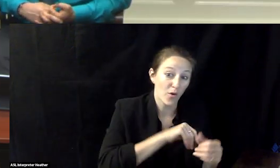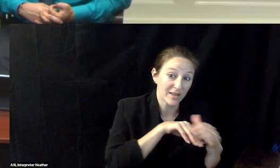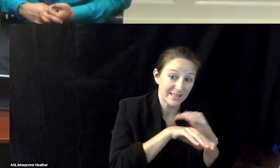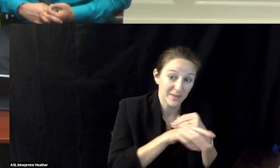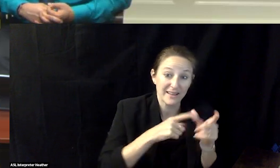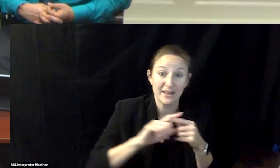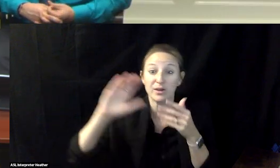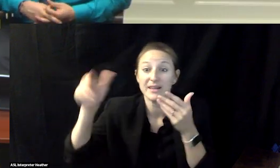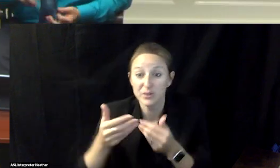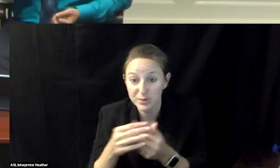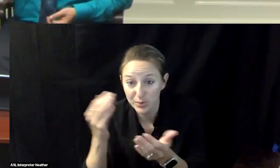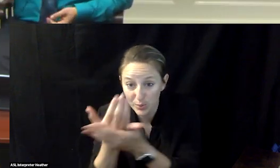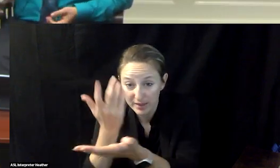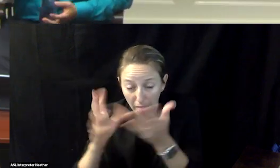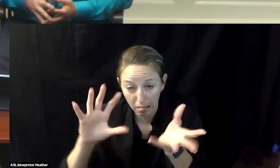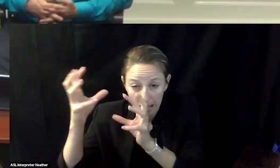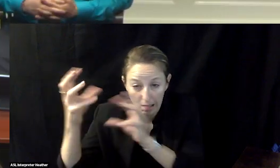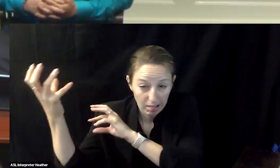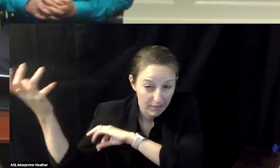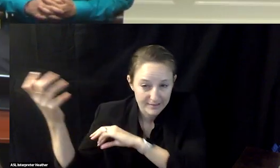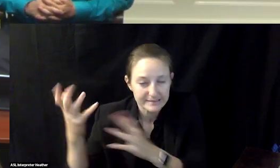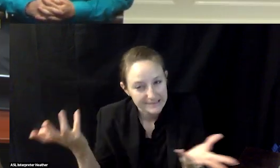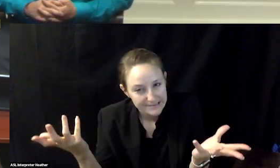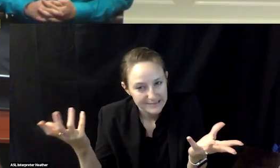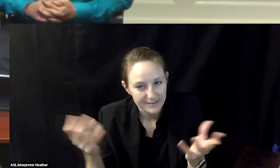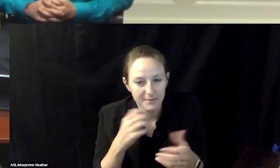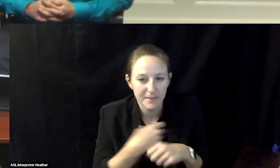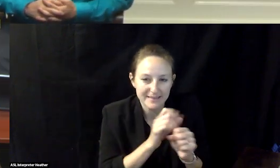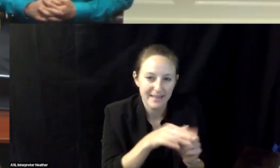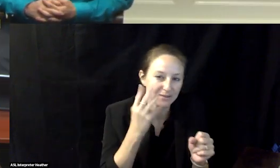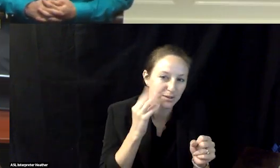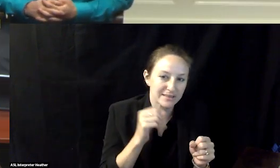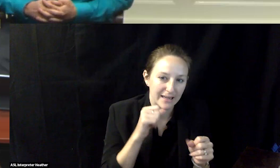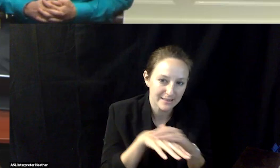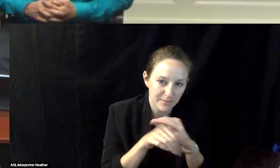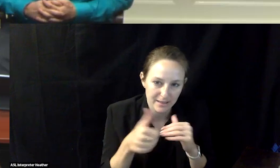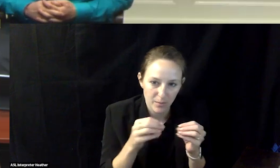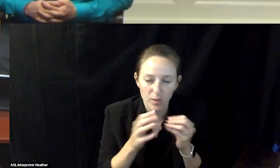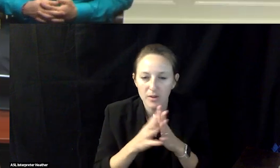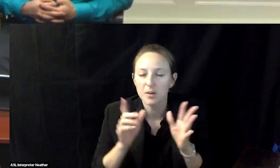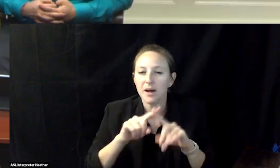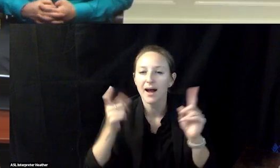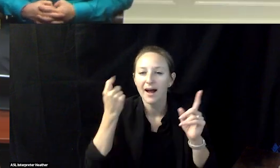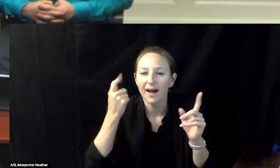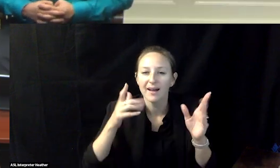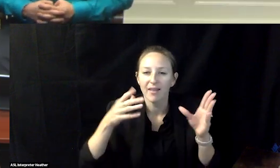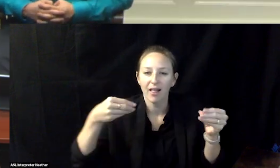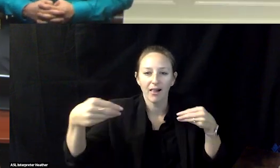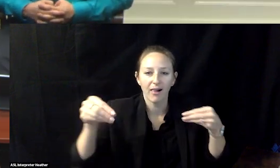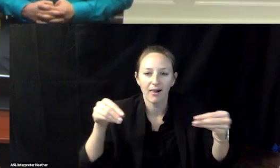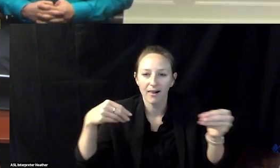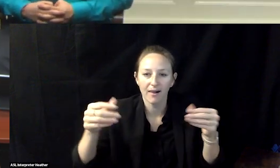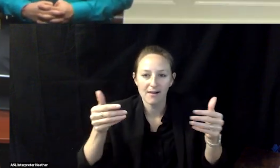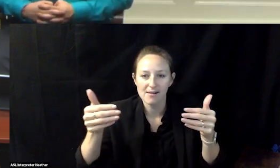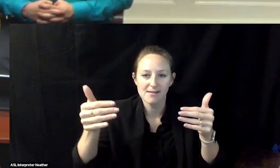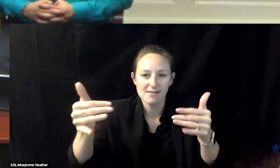new, you know, it makes that experience inaccessible. But there's that push and pull. You know, we are so far